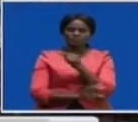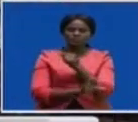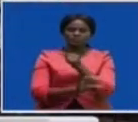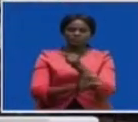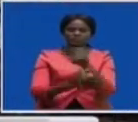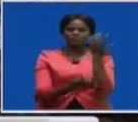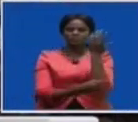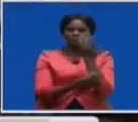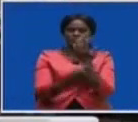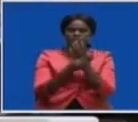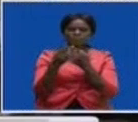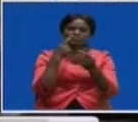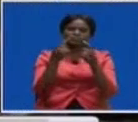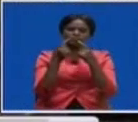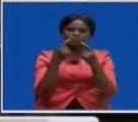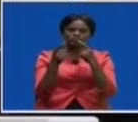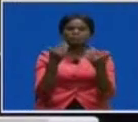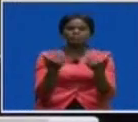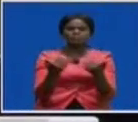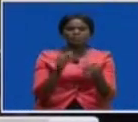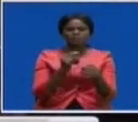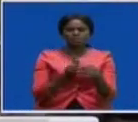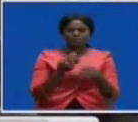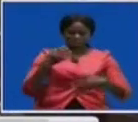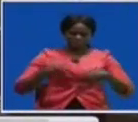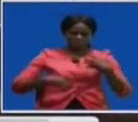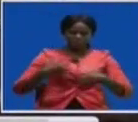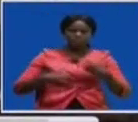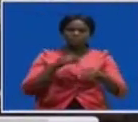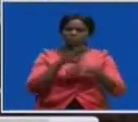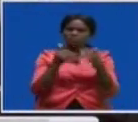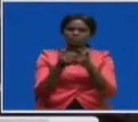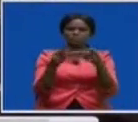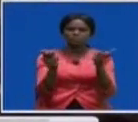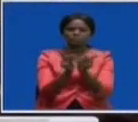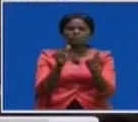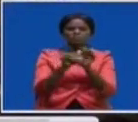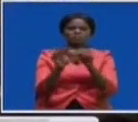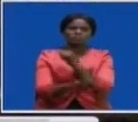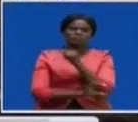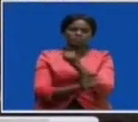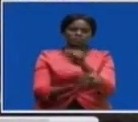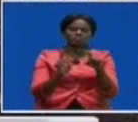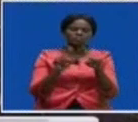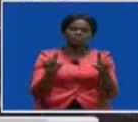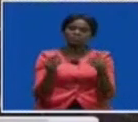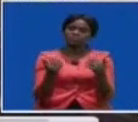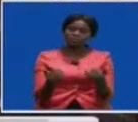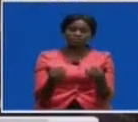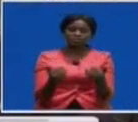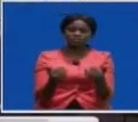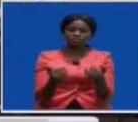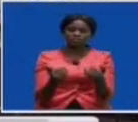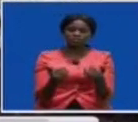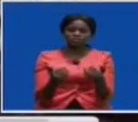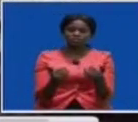about is one desire we have for the entire country. But in some cases we get challenges, of course, because of lack of